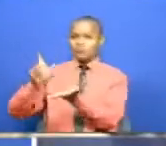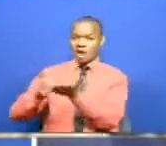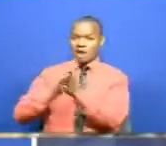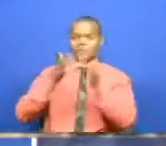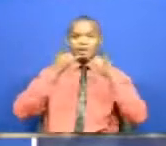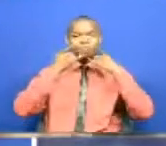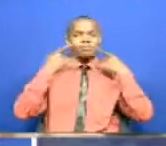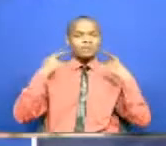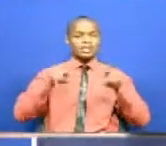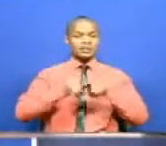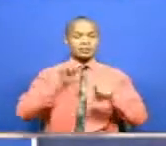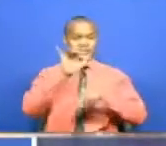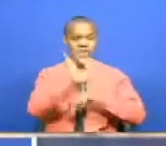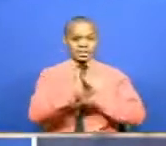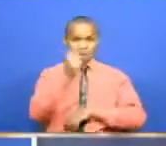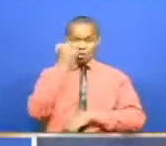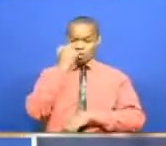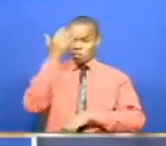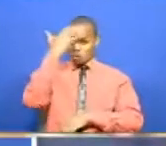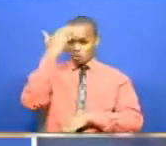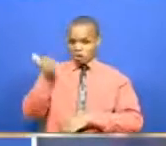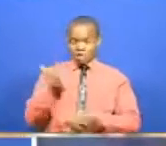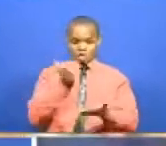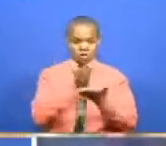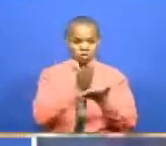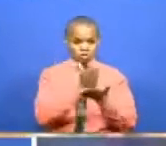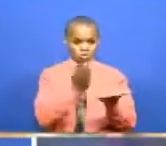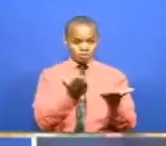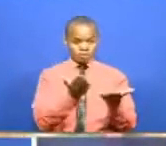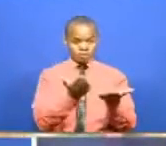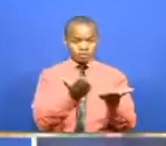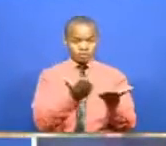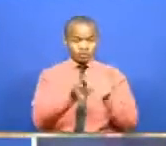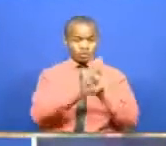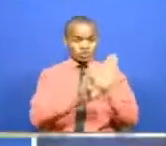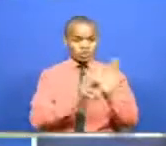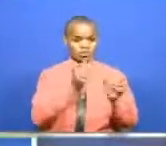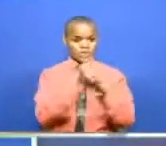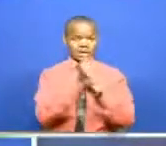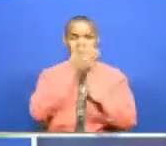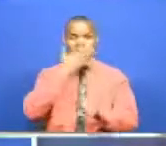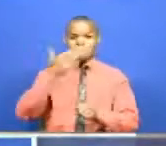na kukaa nyumbani, kwani hatua hizo zimethibitishwa kuwa faafu